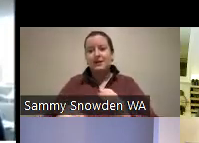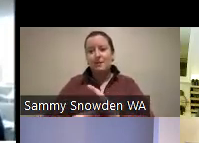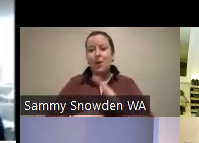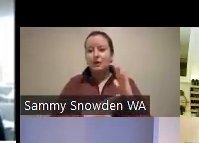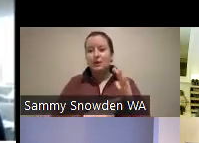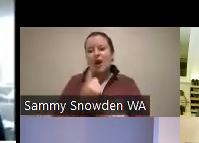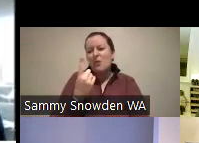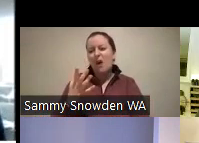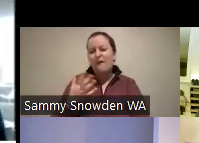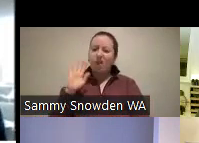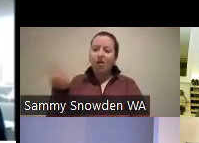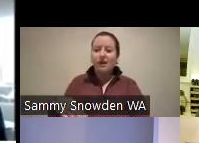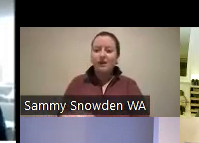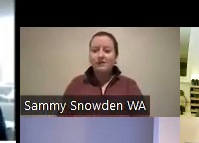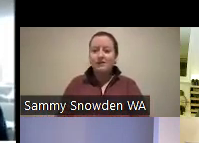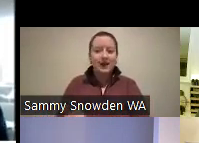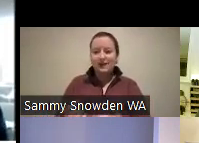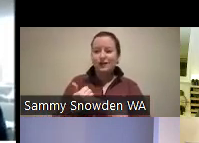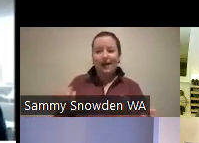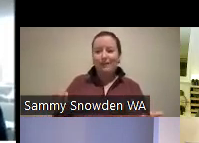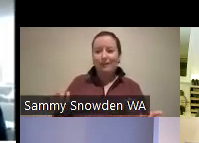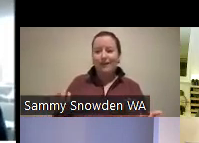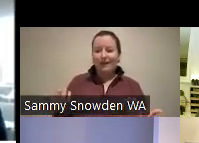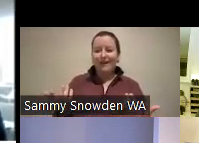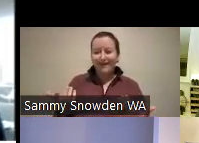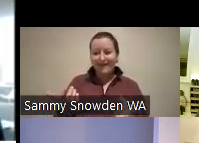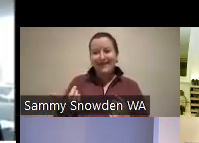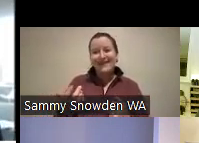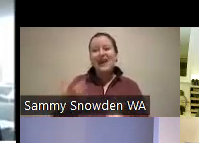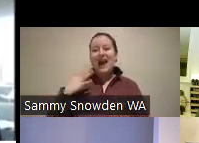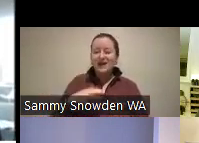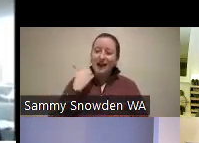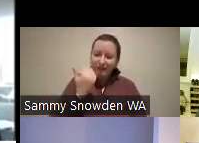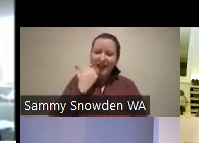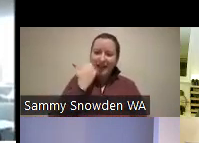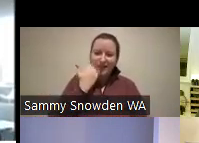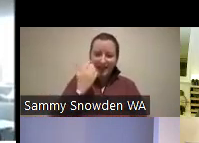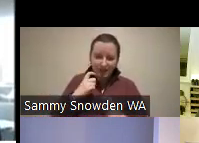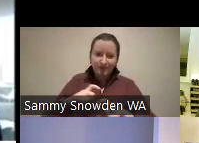use. Consistency is always key when using essential oils.